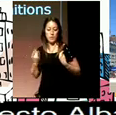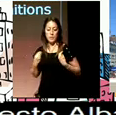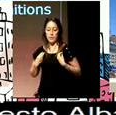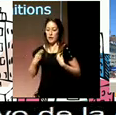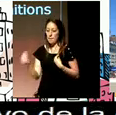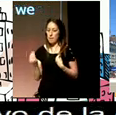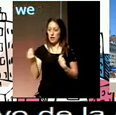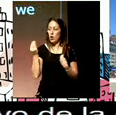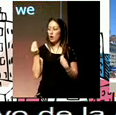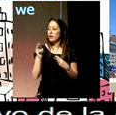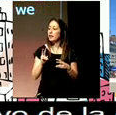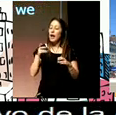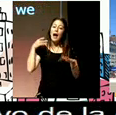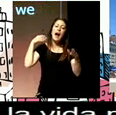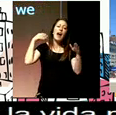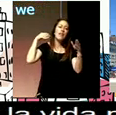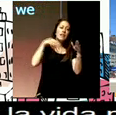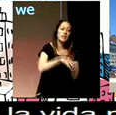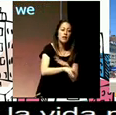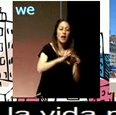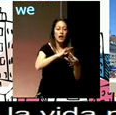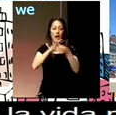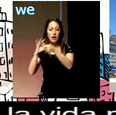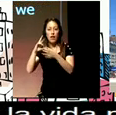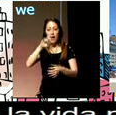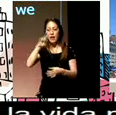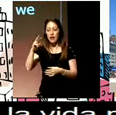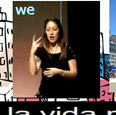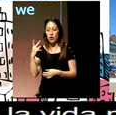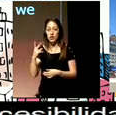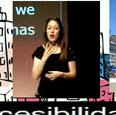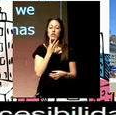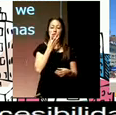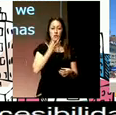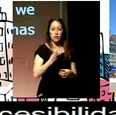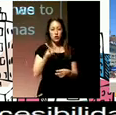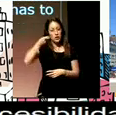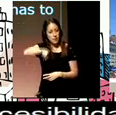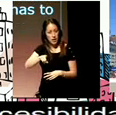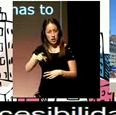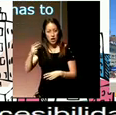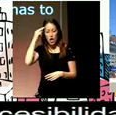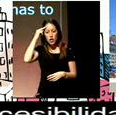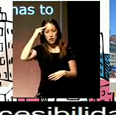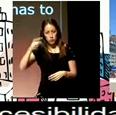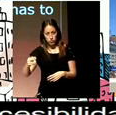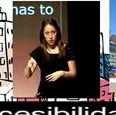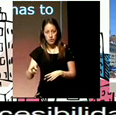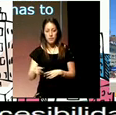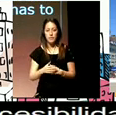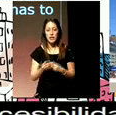consider accessibility has to do with two things: rigor and respect, and also